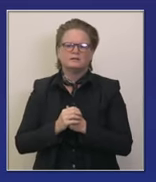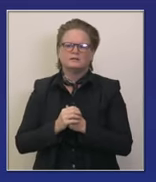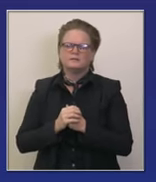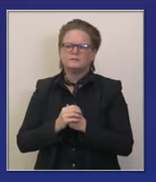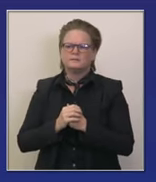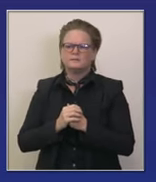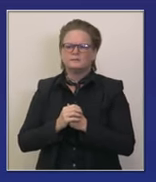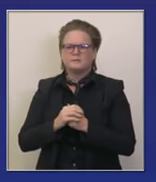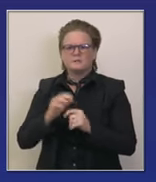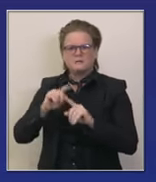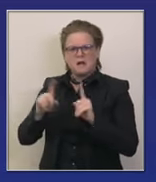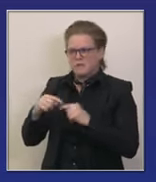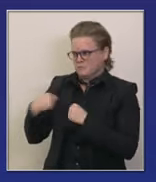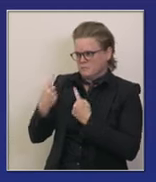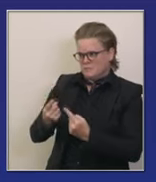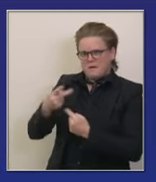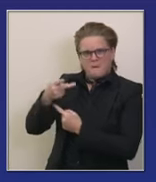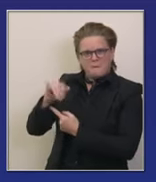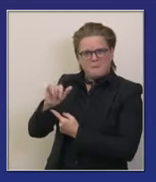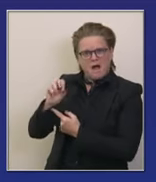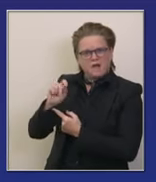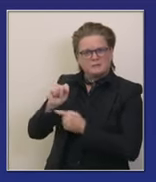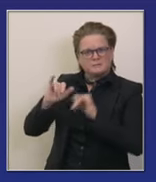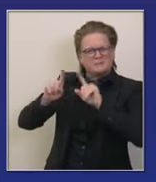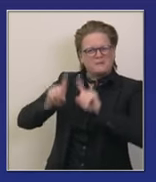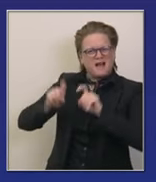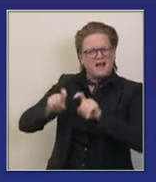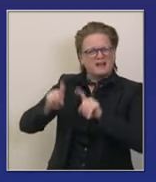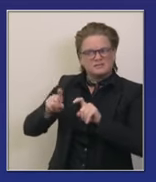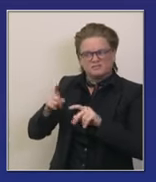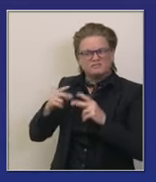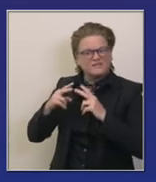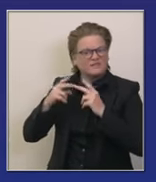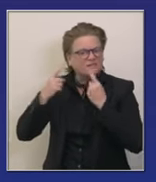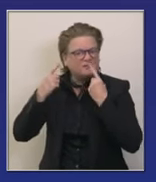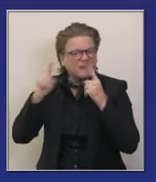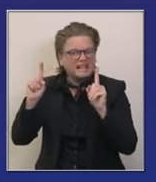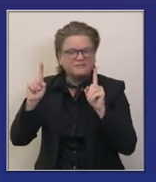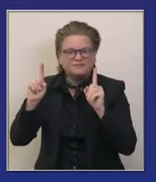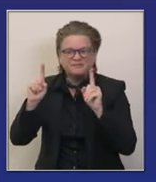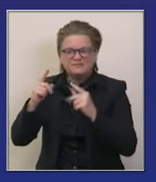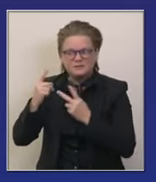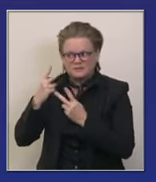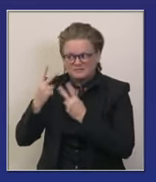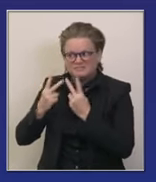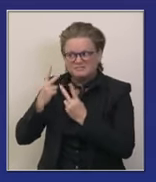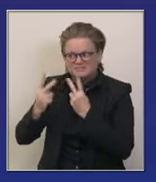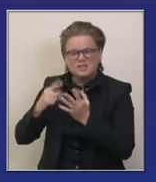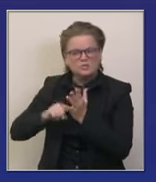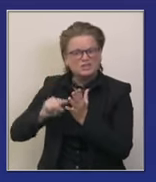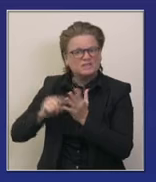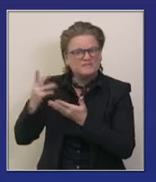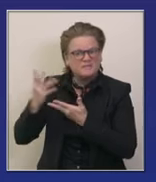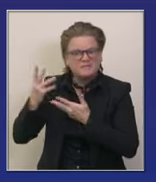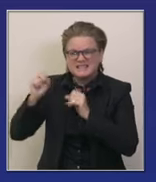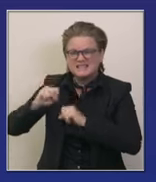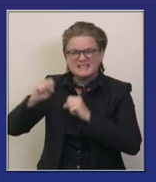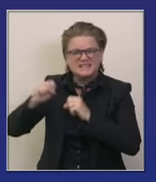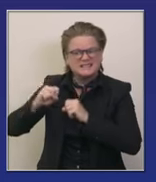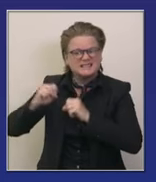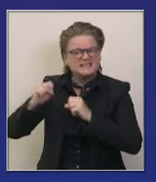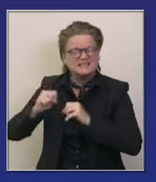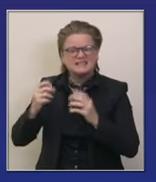been effective. And even if we don't have tens of millions of people participating in this program, the more people